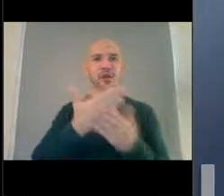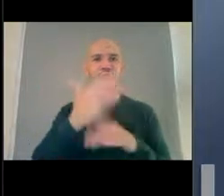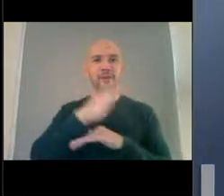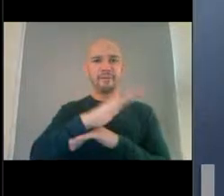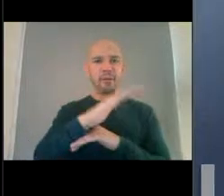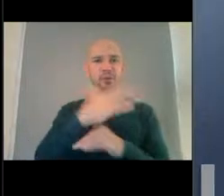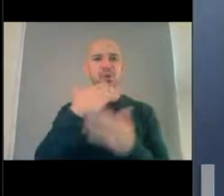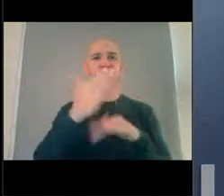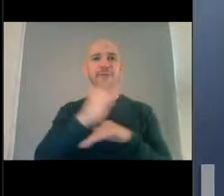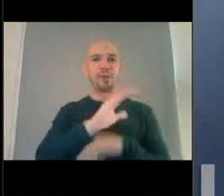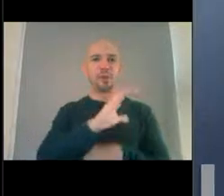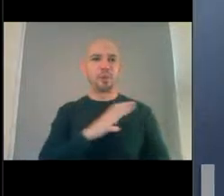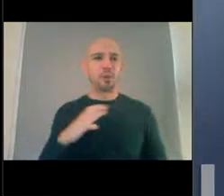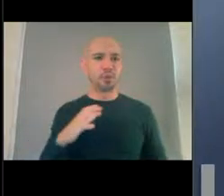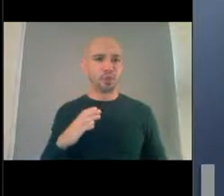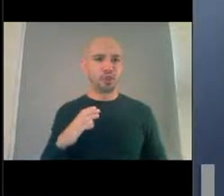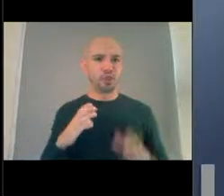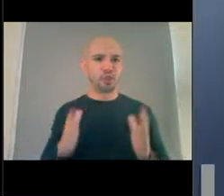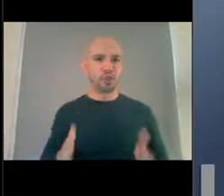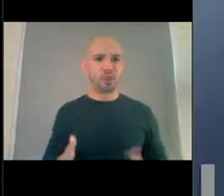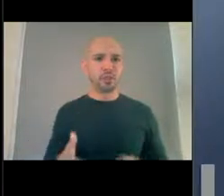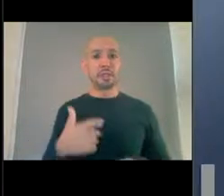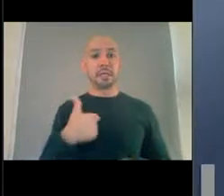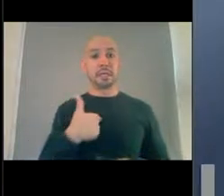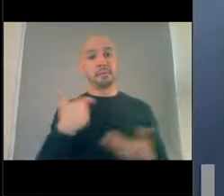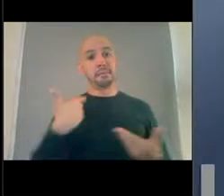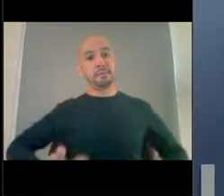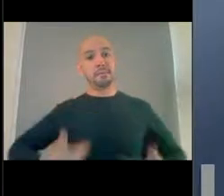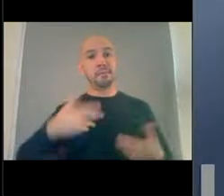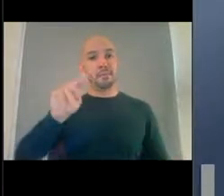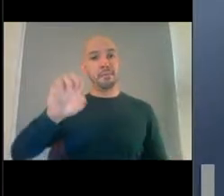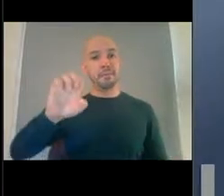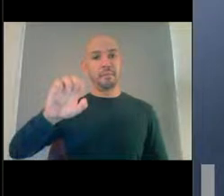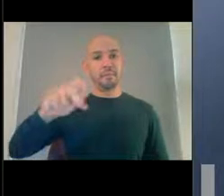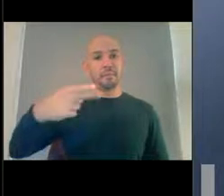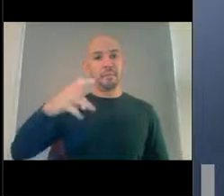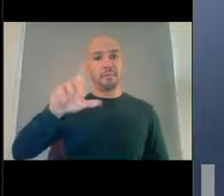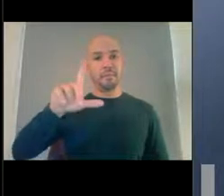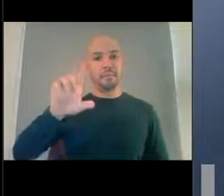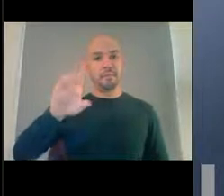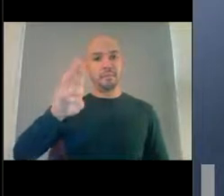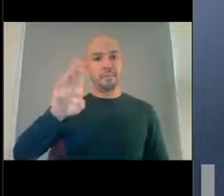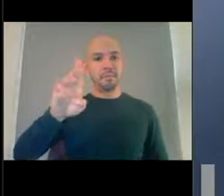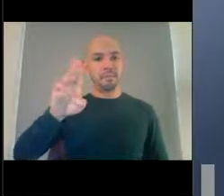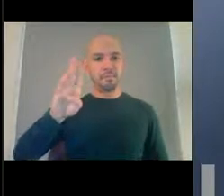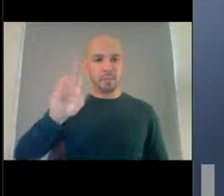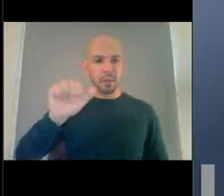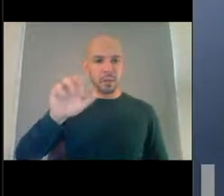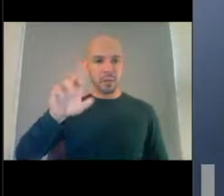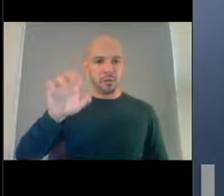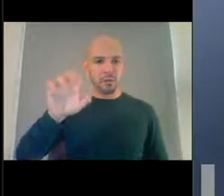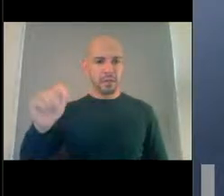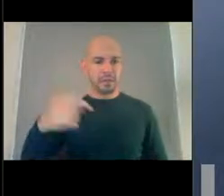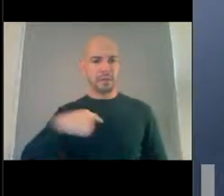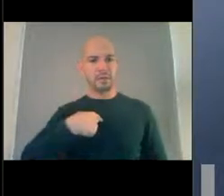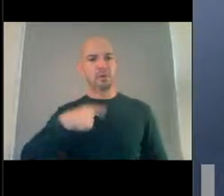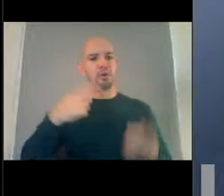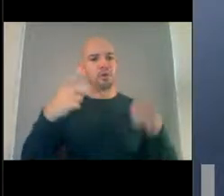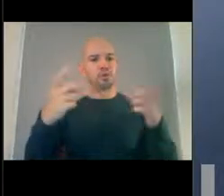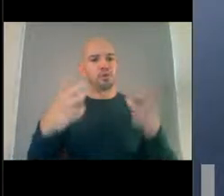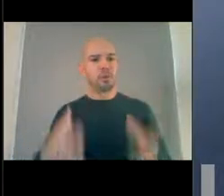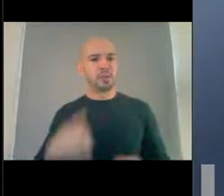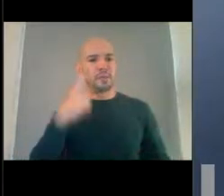good afternoon commissioners um i am nafili barrett chair of the rural counties task force and executive director of the mendocino council